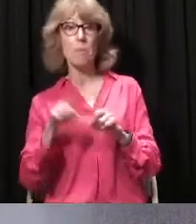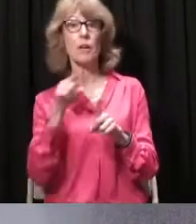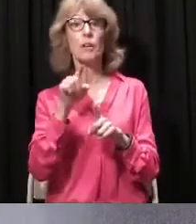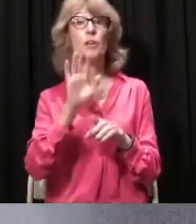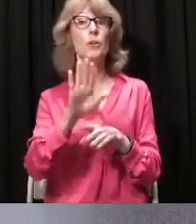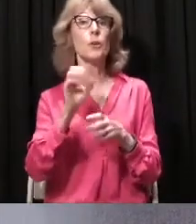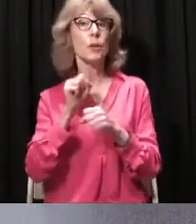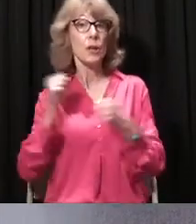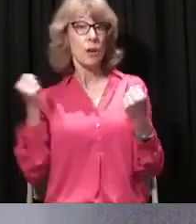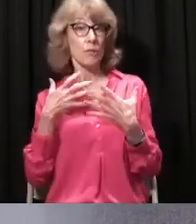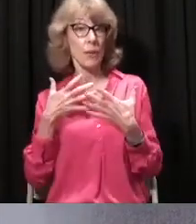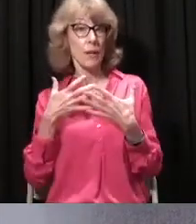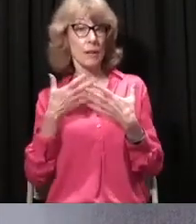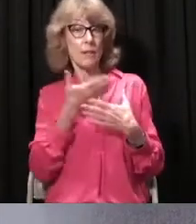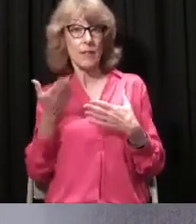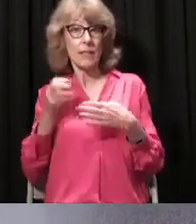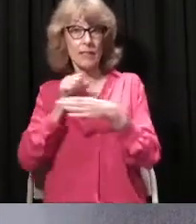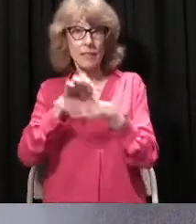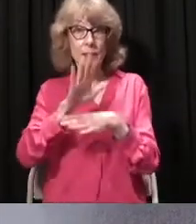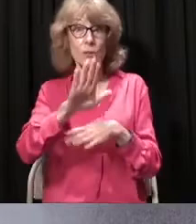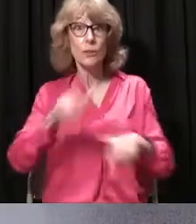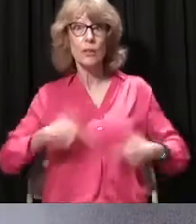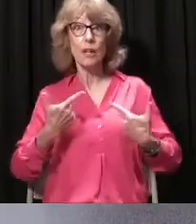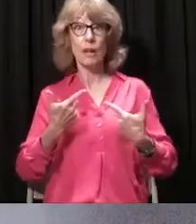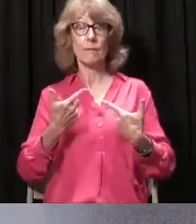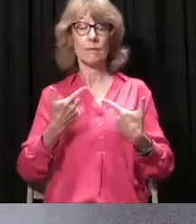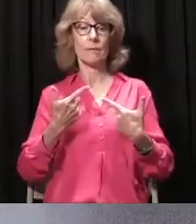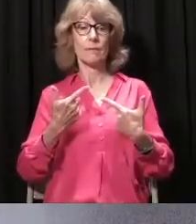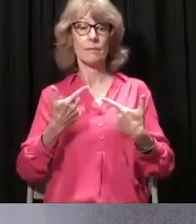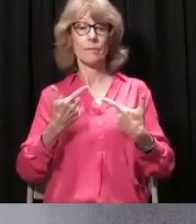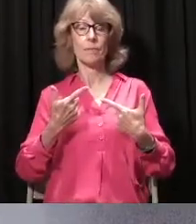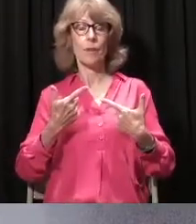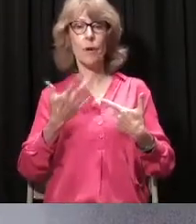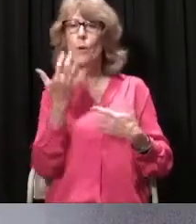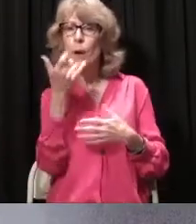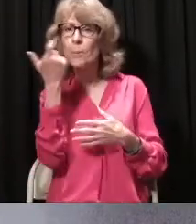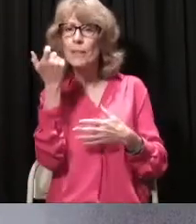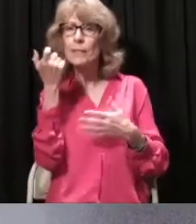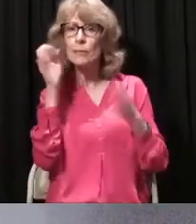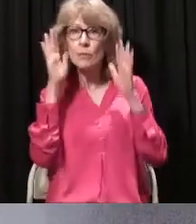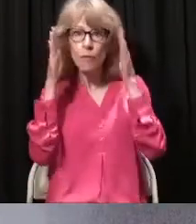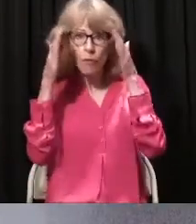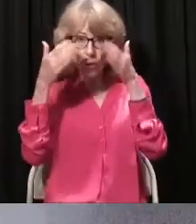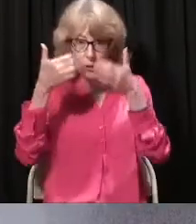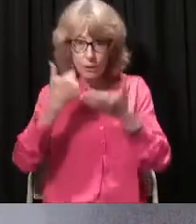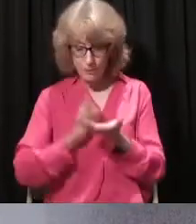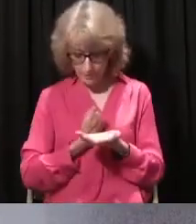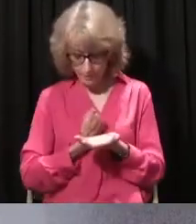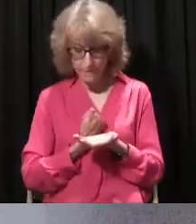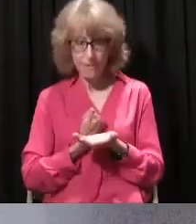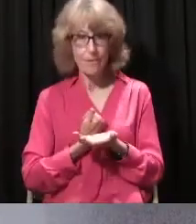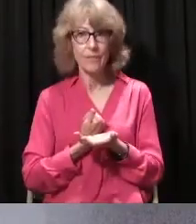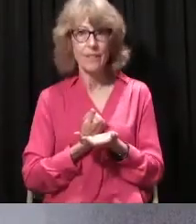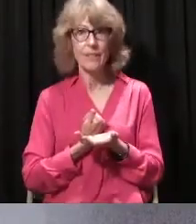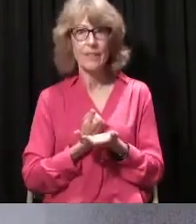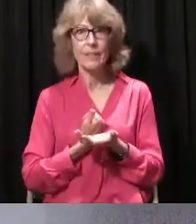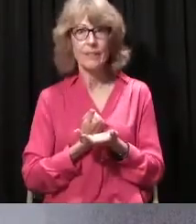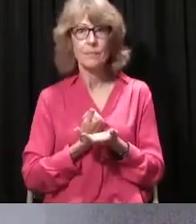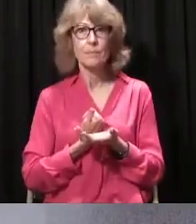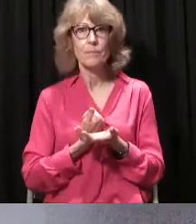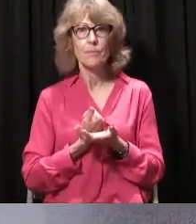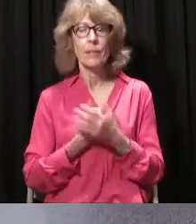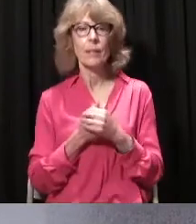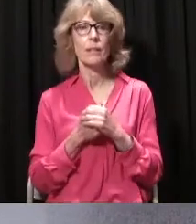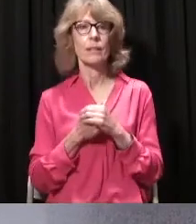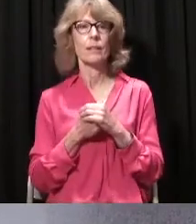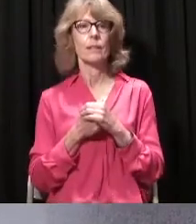because fear innately is about the self. And so this is why gratitude is so important, because it's so important.